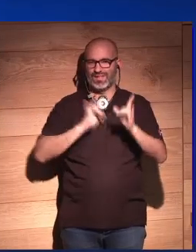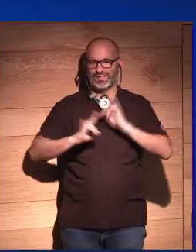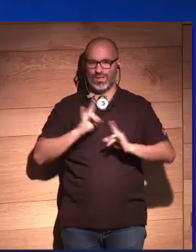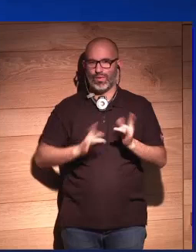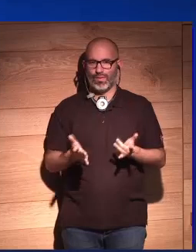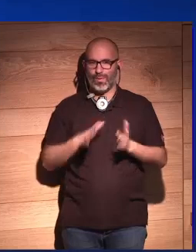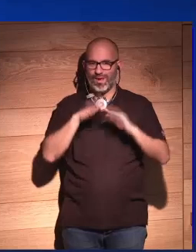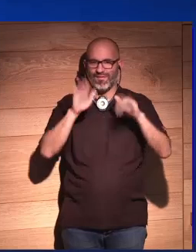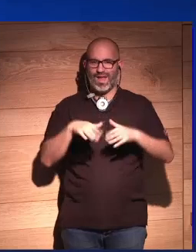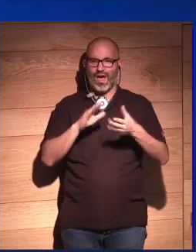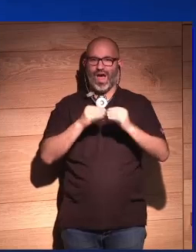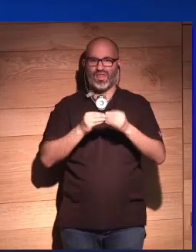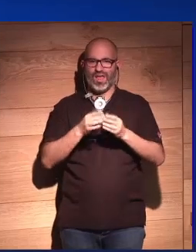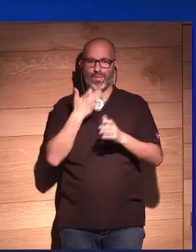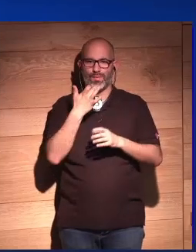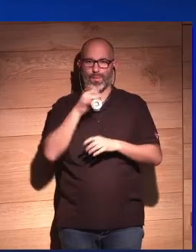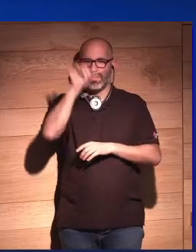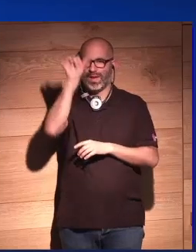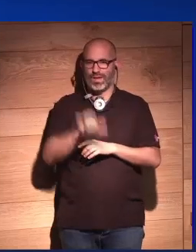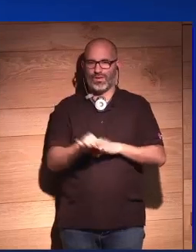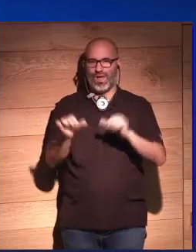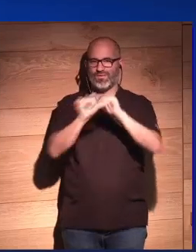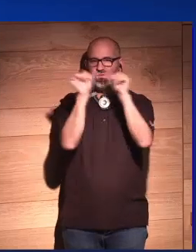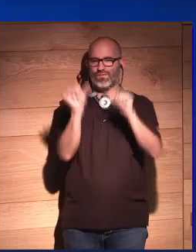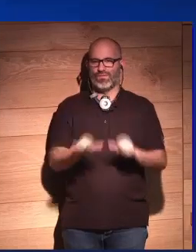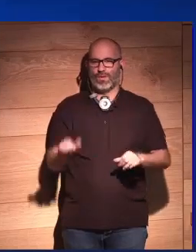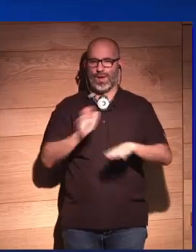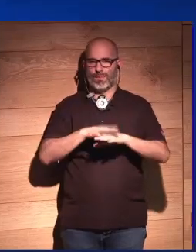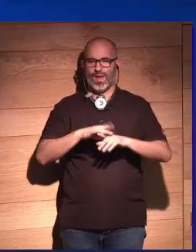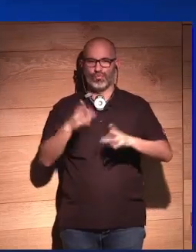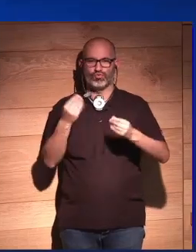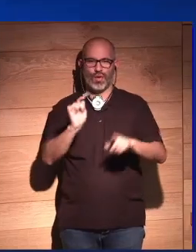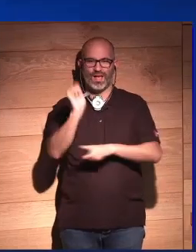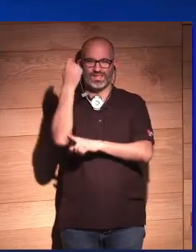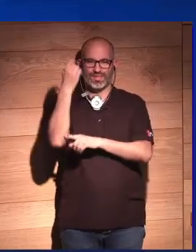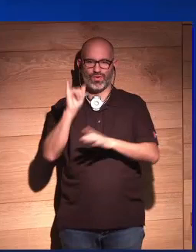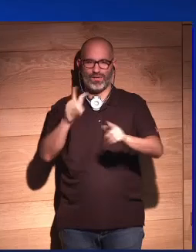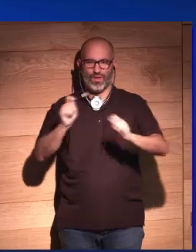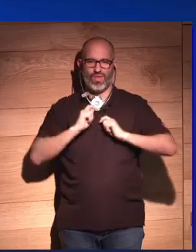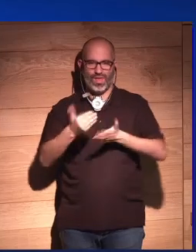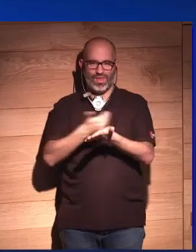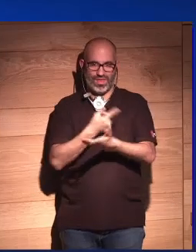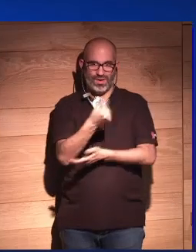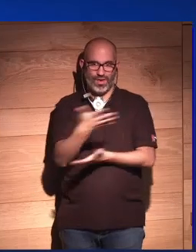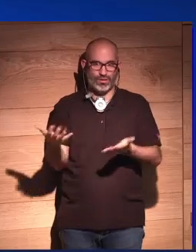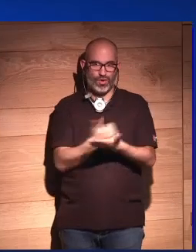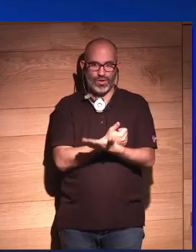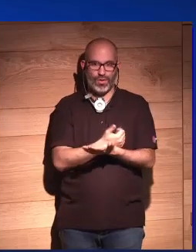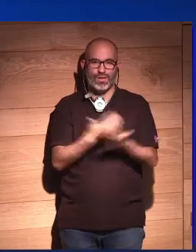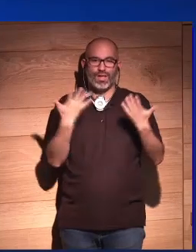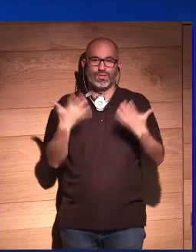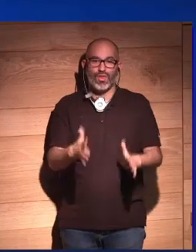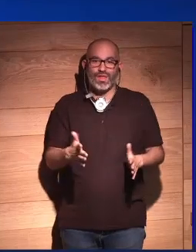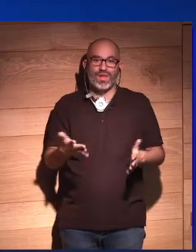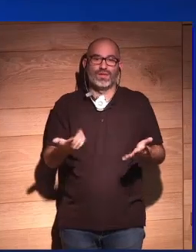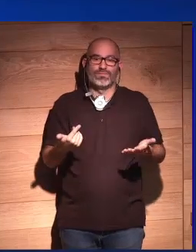medium. And of course you want VR to be that, but VR is a totally different thing. So what I am starting to find over the